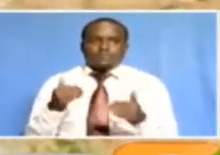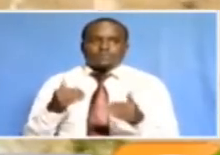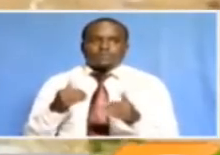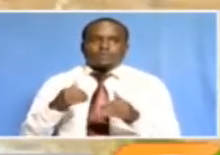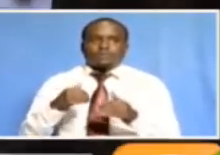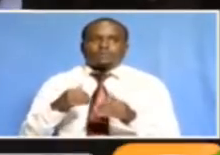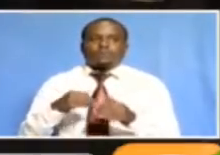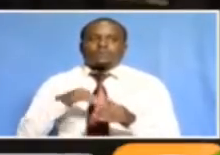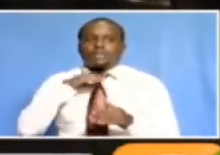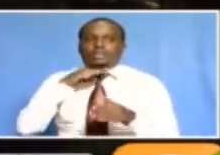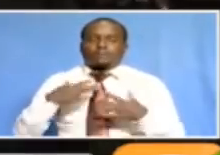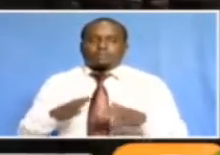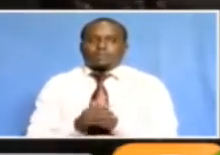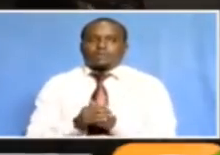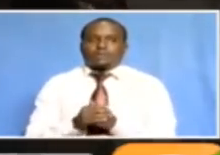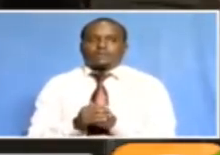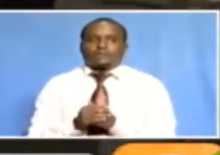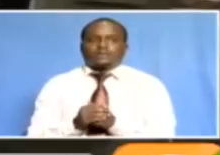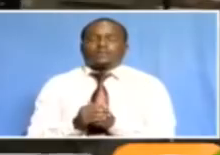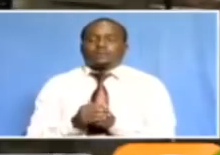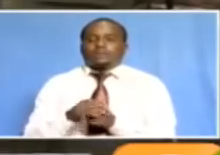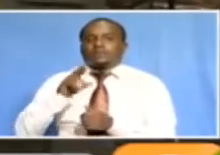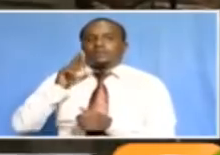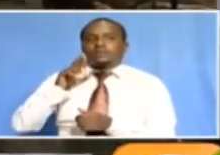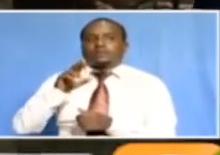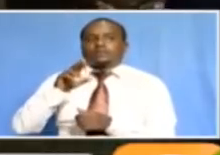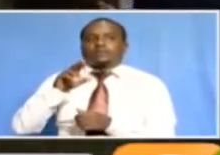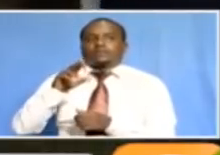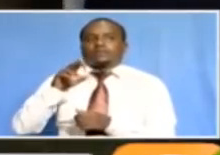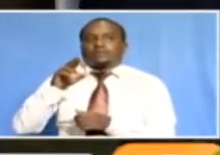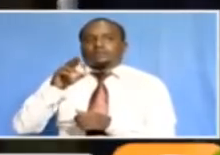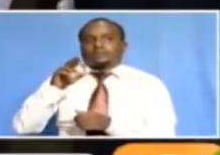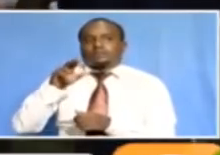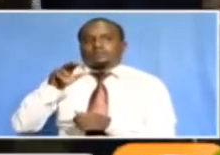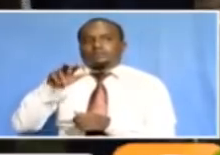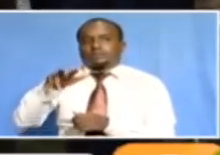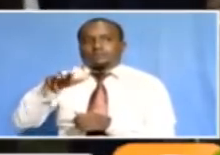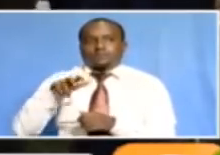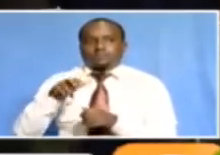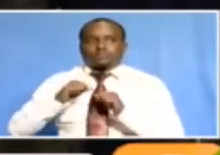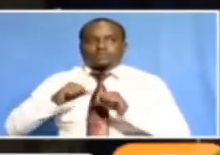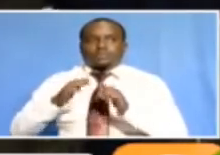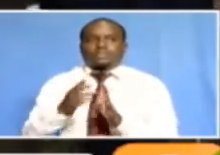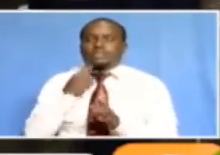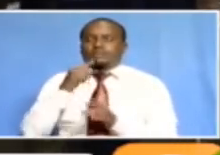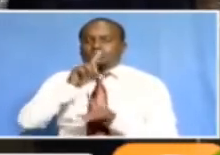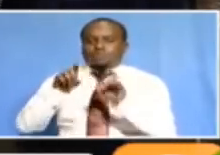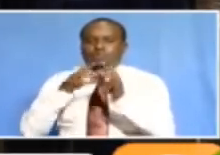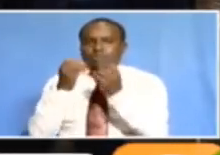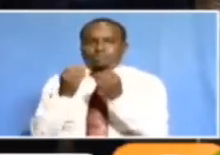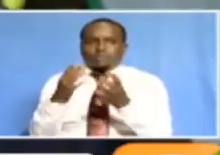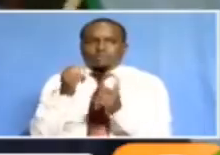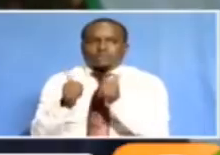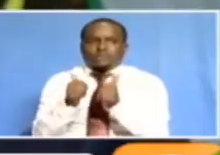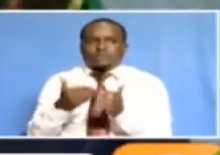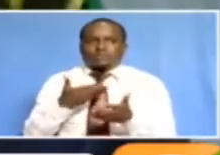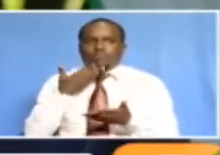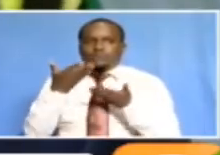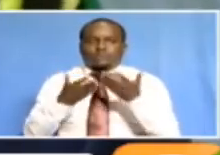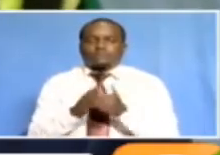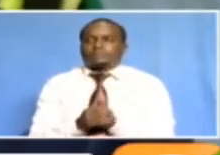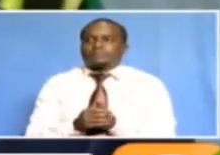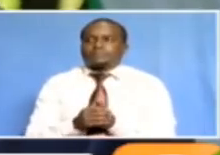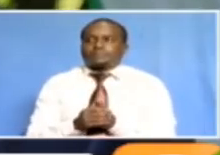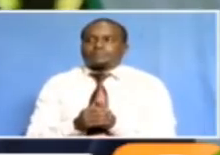kusababisha mauti, wanaosimamia usalama barabarani wanasema kuna maswali mengi yanayostahili kujibiwa. Whereas the